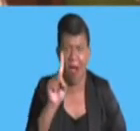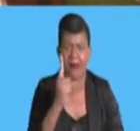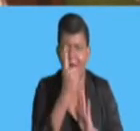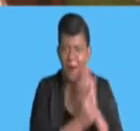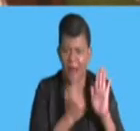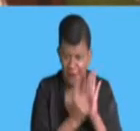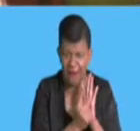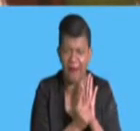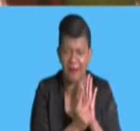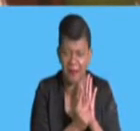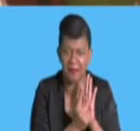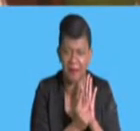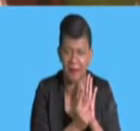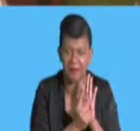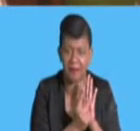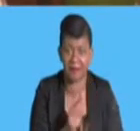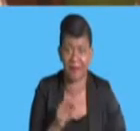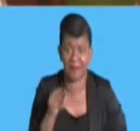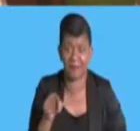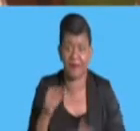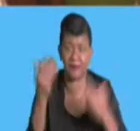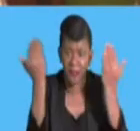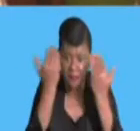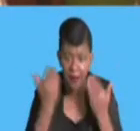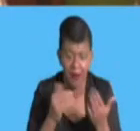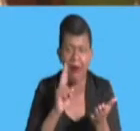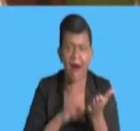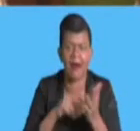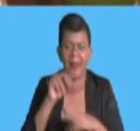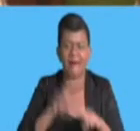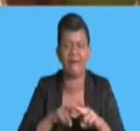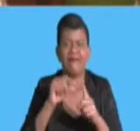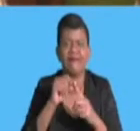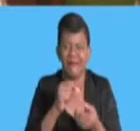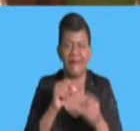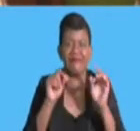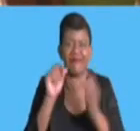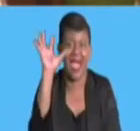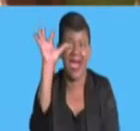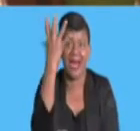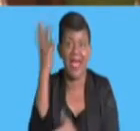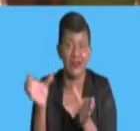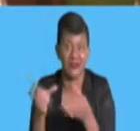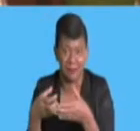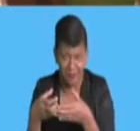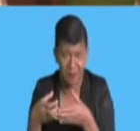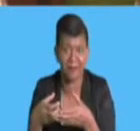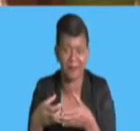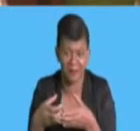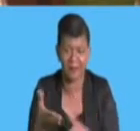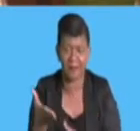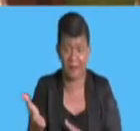People's House. Mr. Speaker, the National Federation Party subscribes to principles that will correct economic imbalance so that